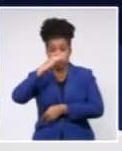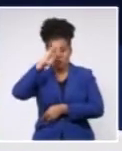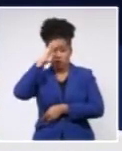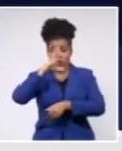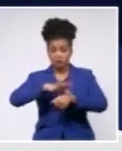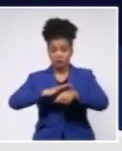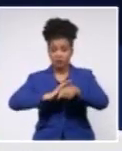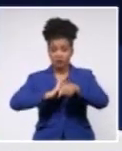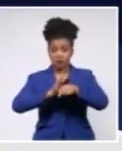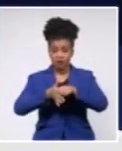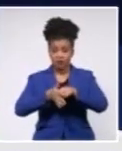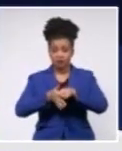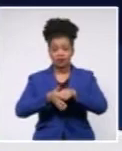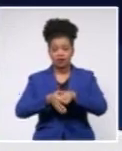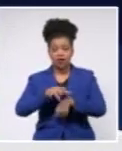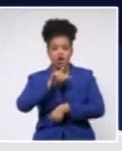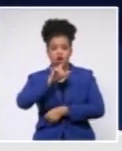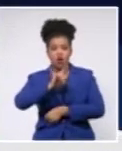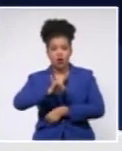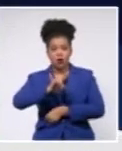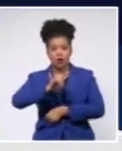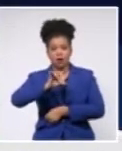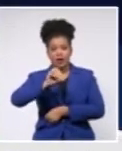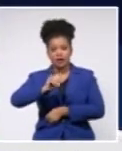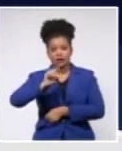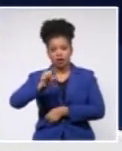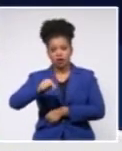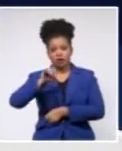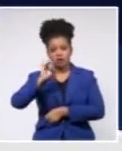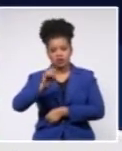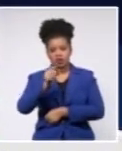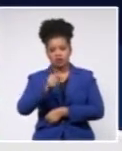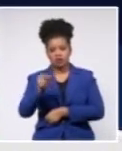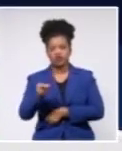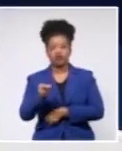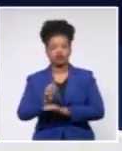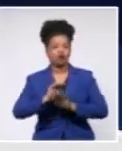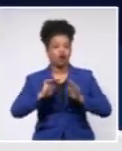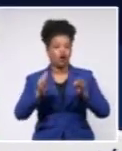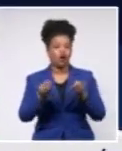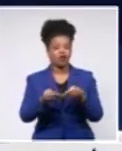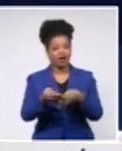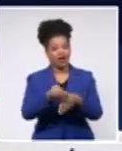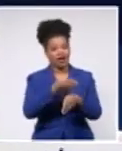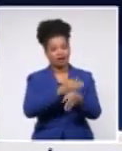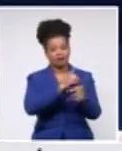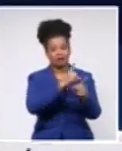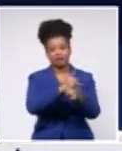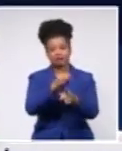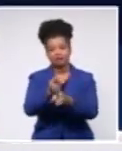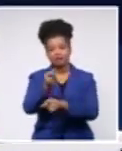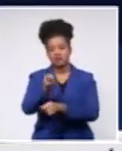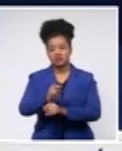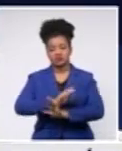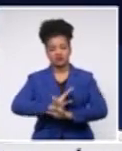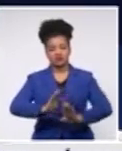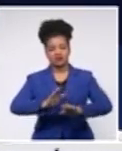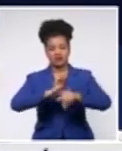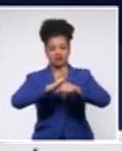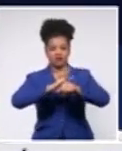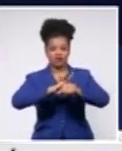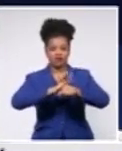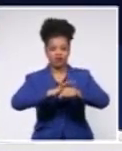that 90.7% of all cases on the island since the pandemic began have had contact